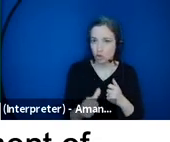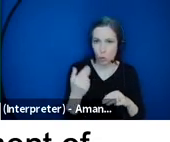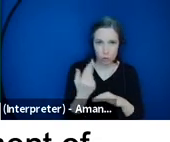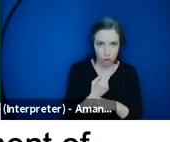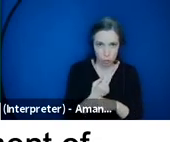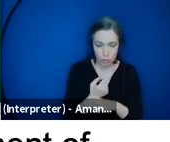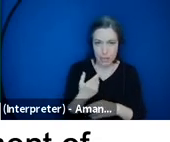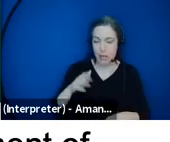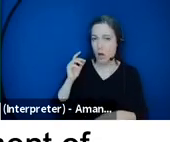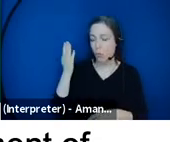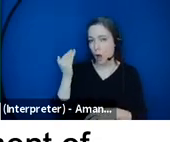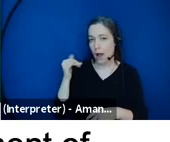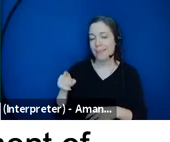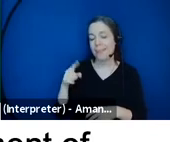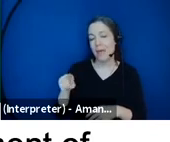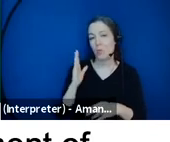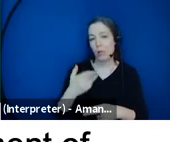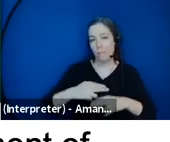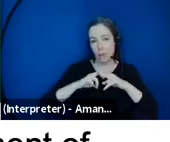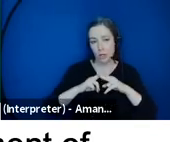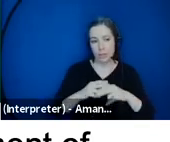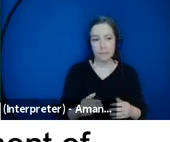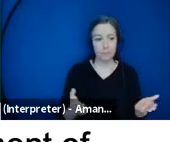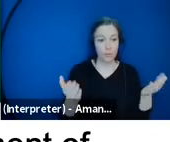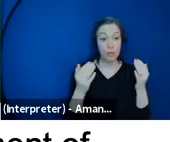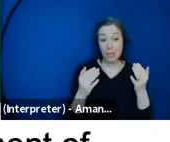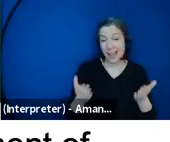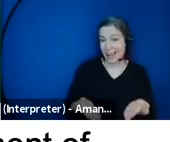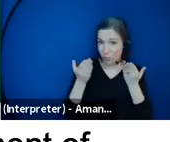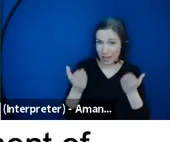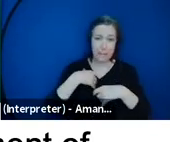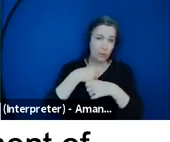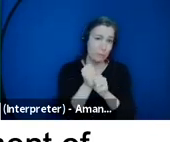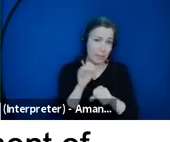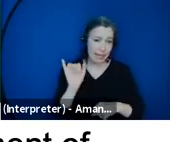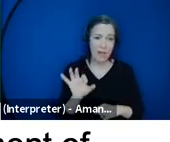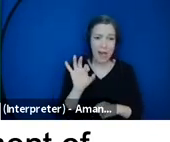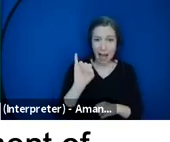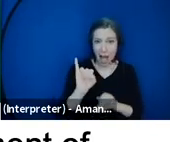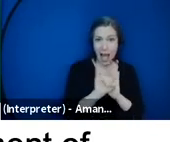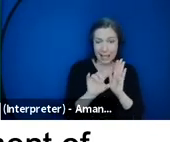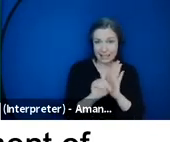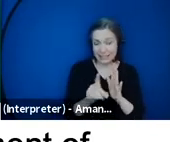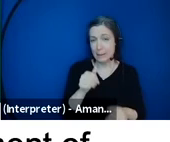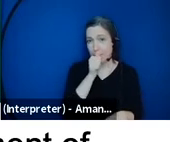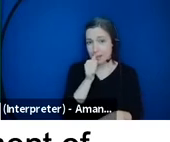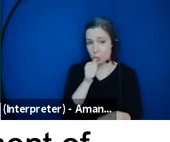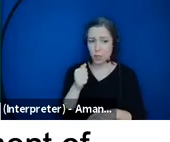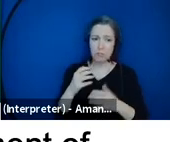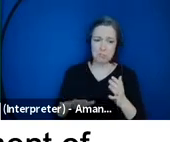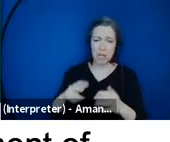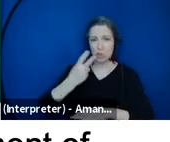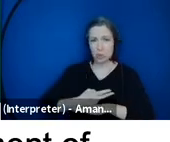I do recommend that you create the FSA ID and password two to three days prior to starting the FAFSA. And the reason for that is because